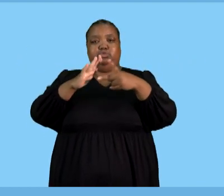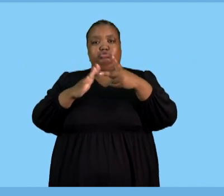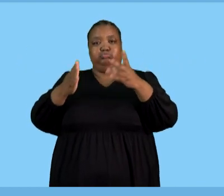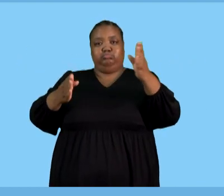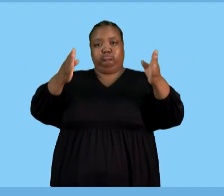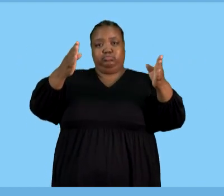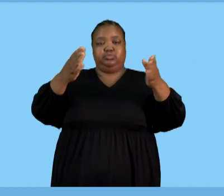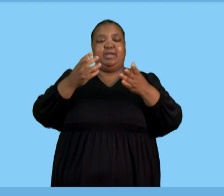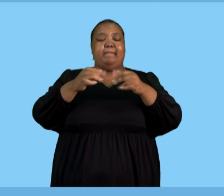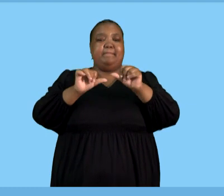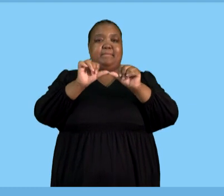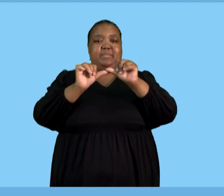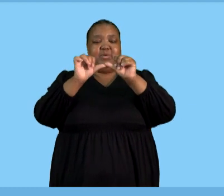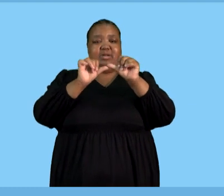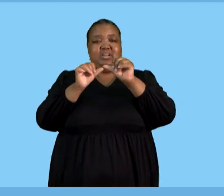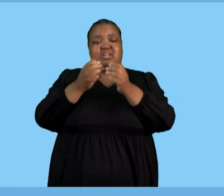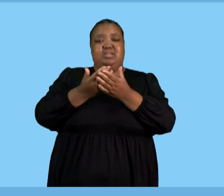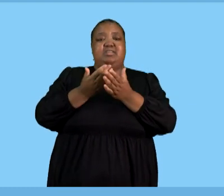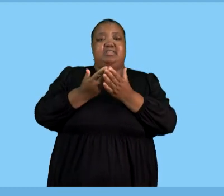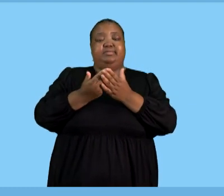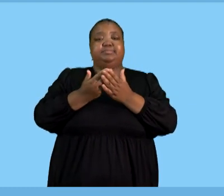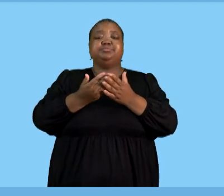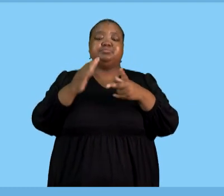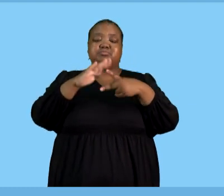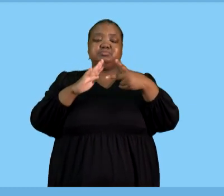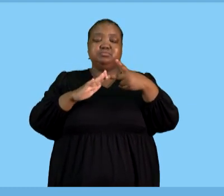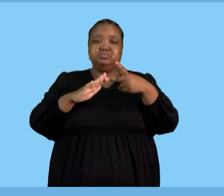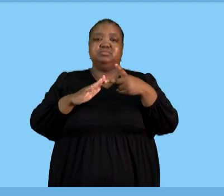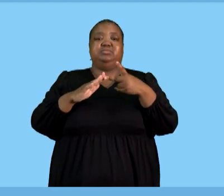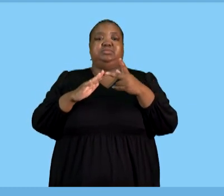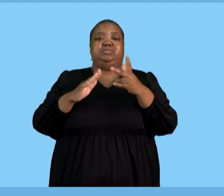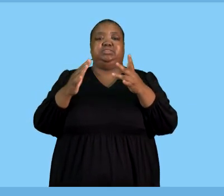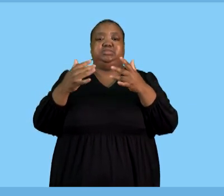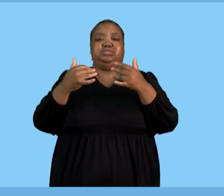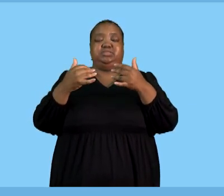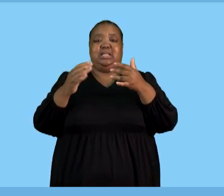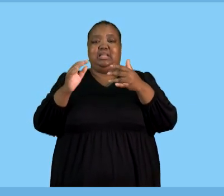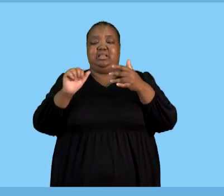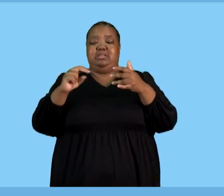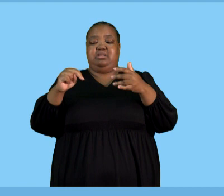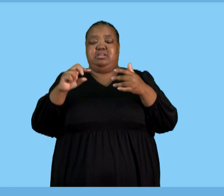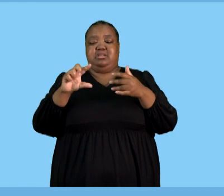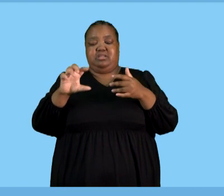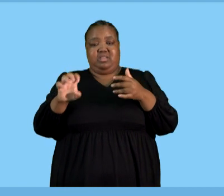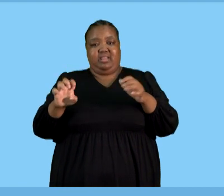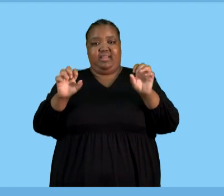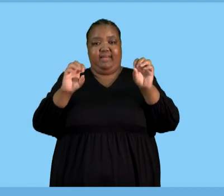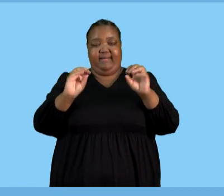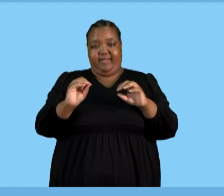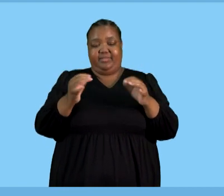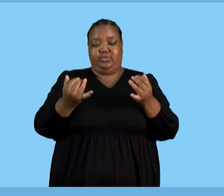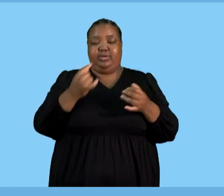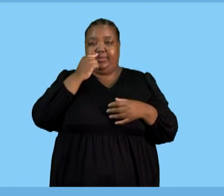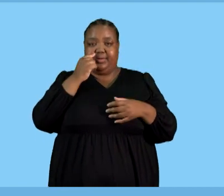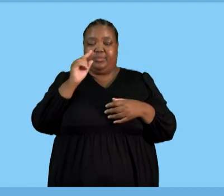angles. Because there's an angle between the normal and the incident ray, this angle here is called our angle of incident,